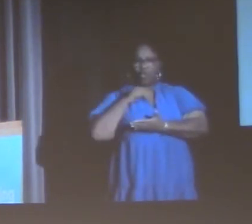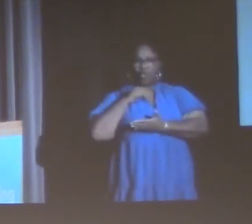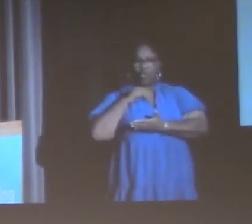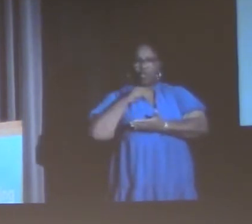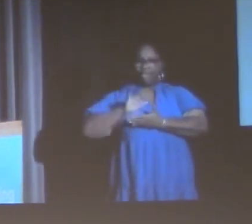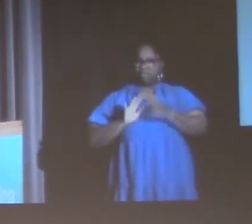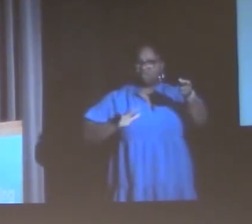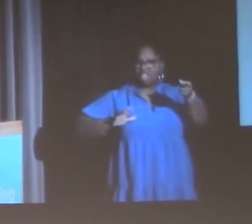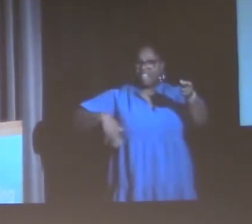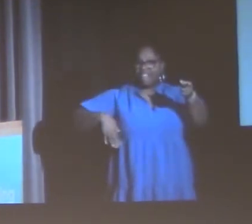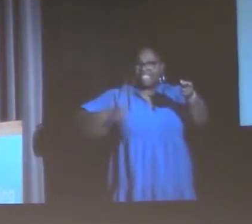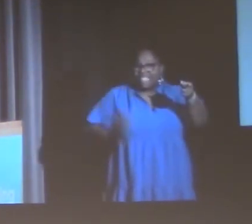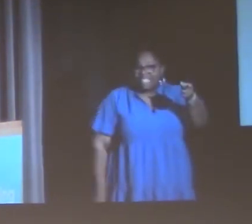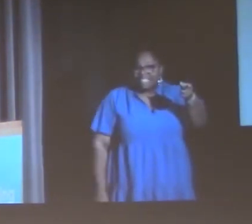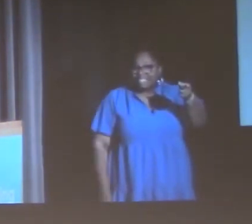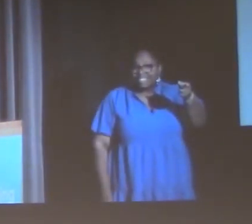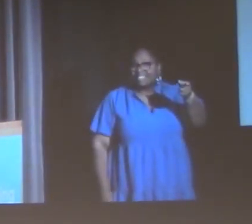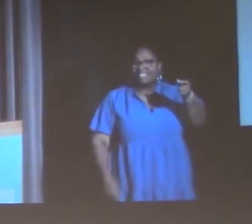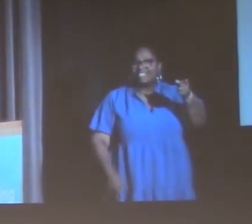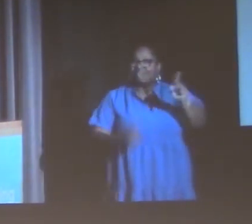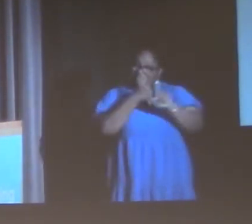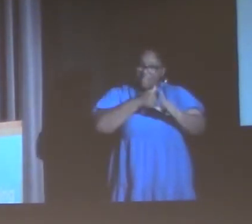yet. And